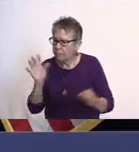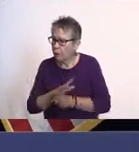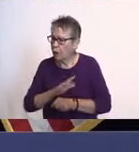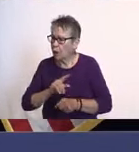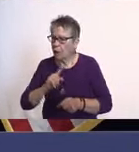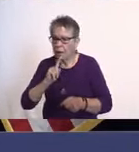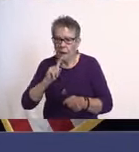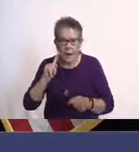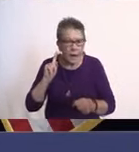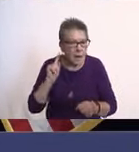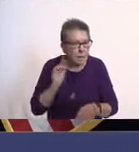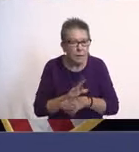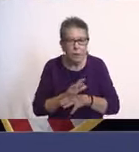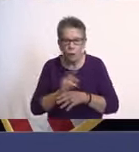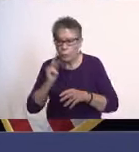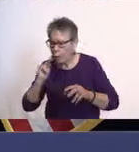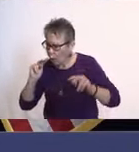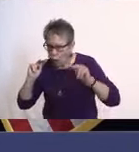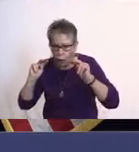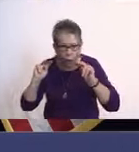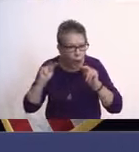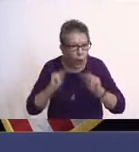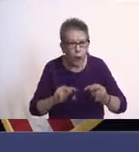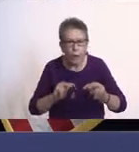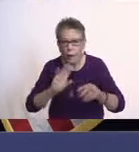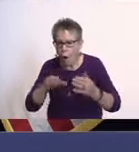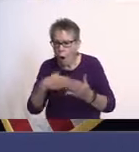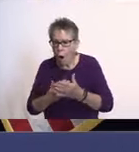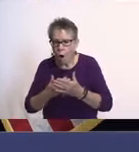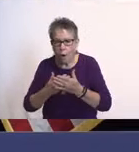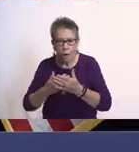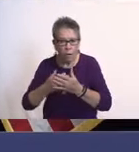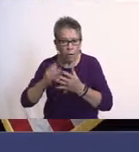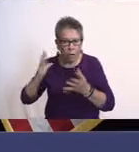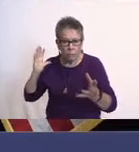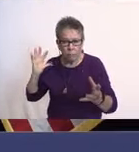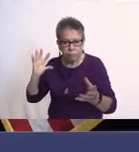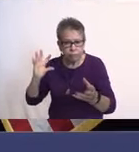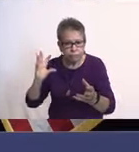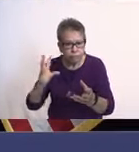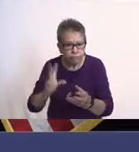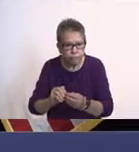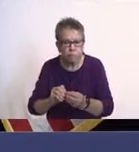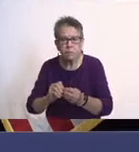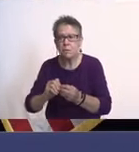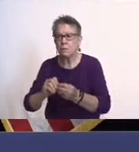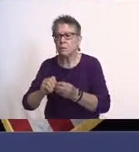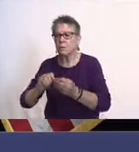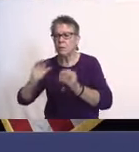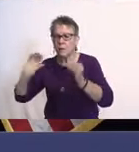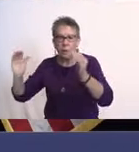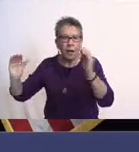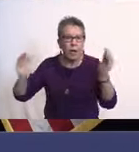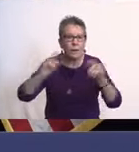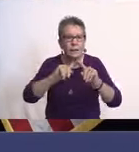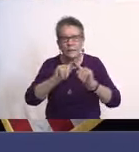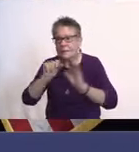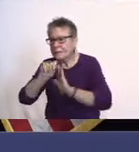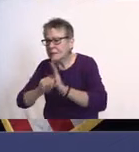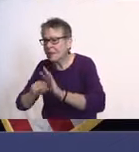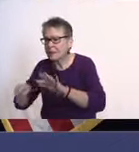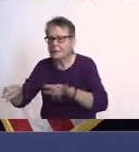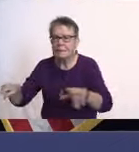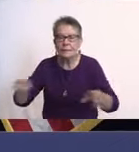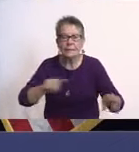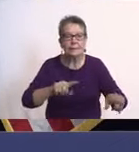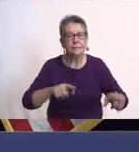I don't want to compare and contrast what we did and patting ourselves on the back versus other states, but